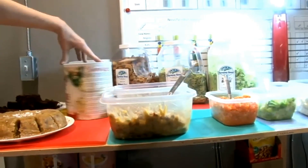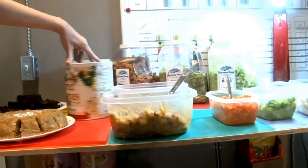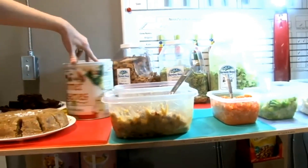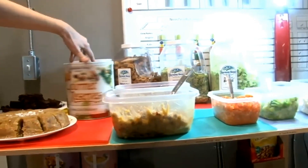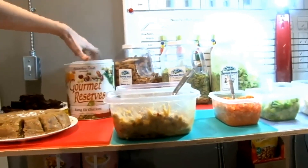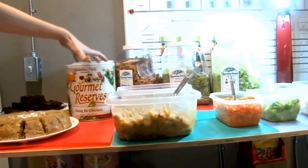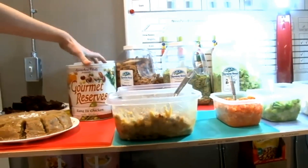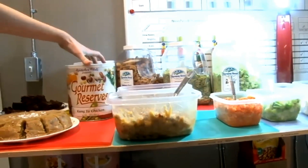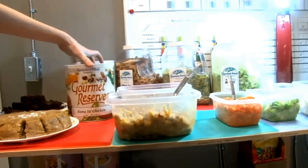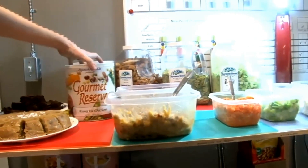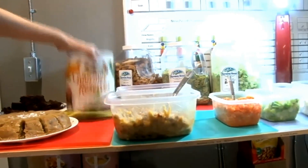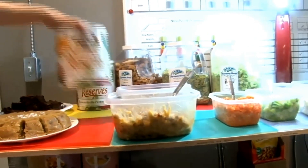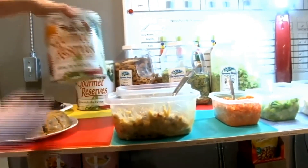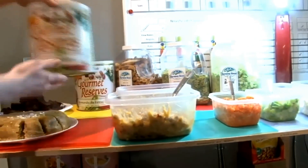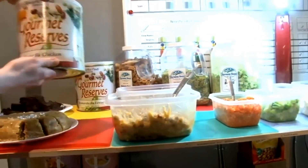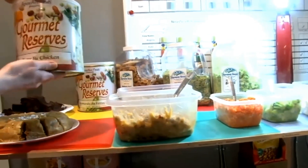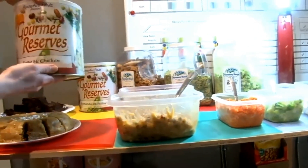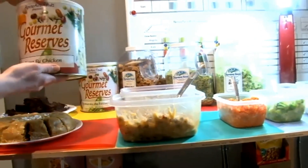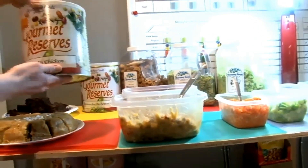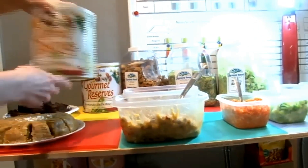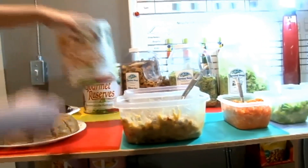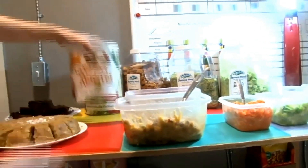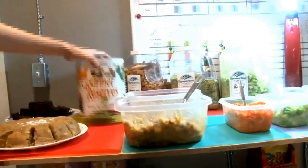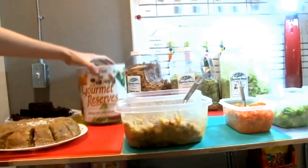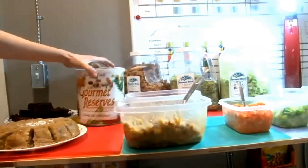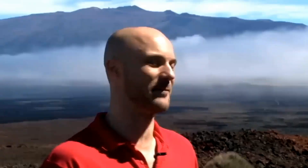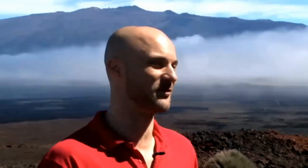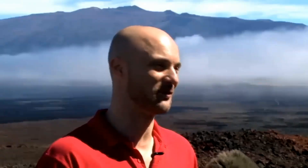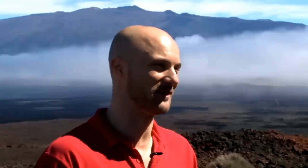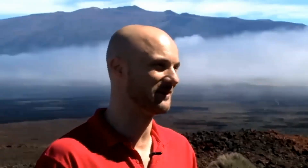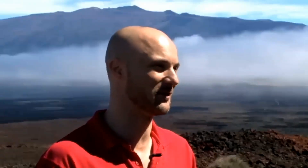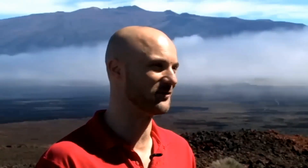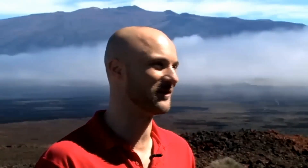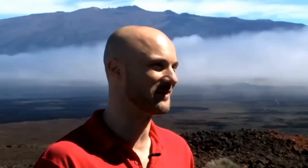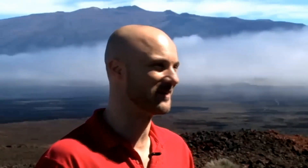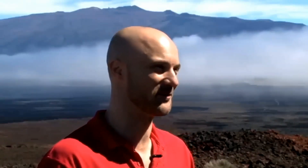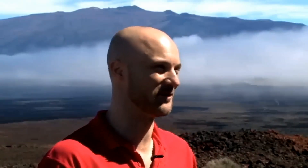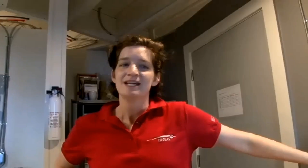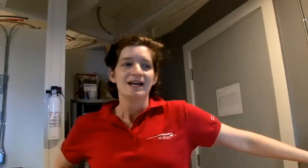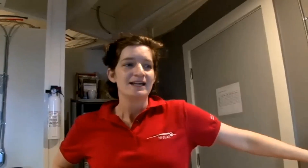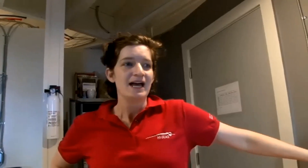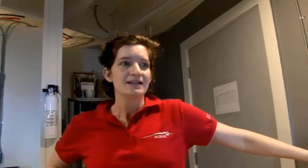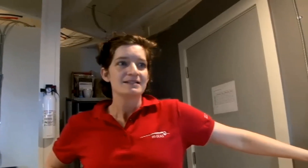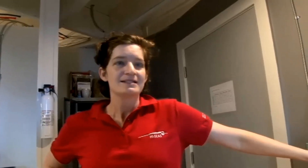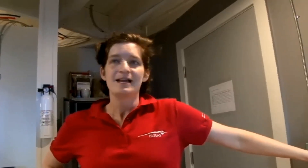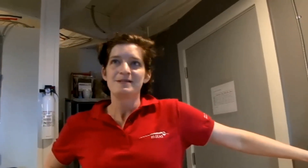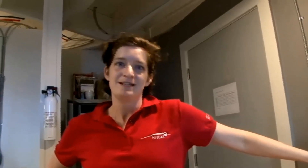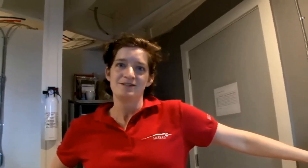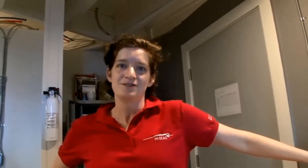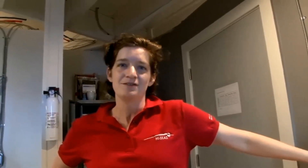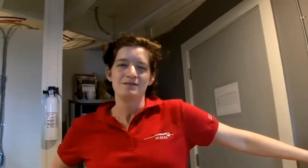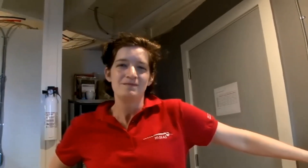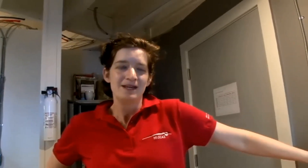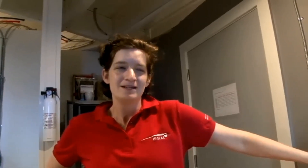and heat. But once you prepare it, it becomes kind of slimy and it's absolutely not very tasteful. It had a